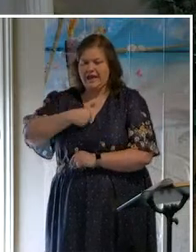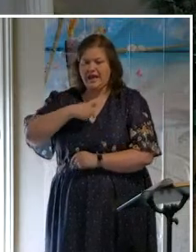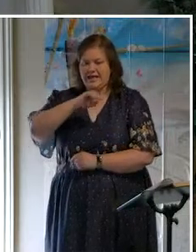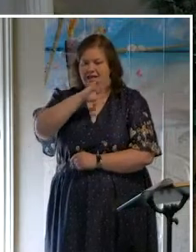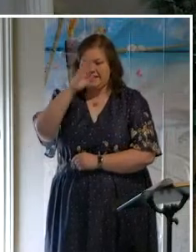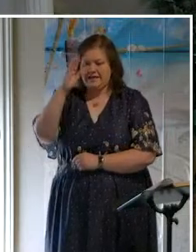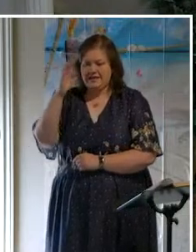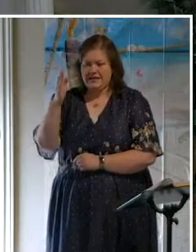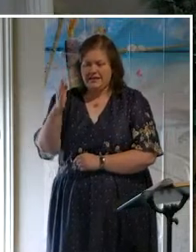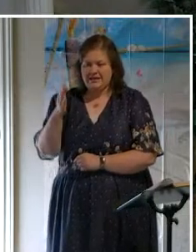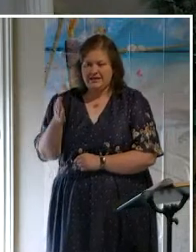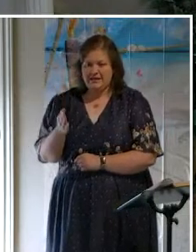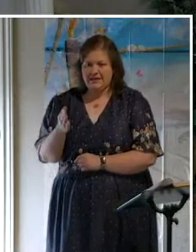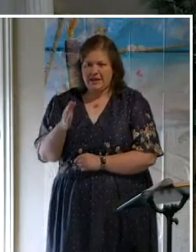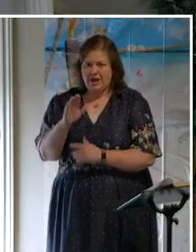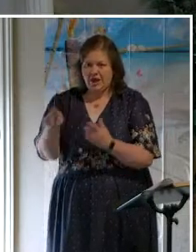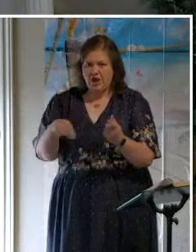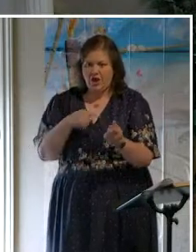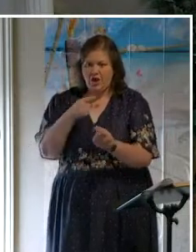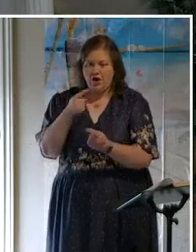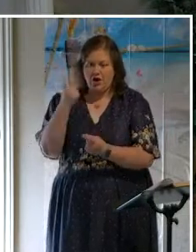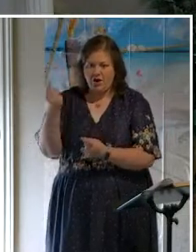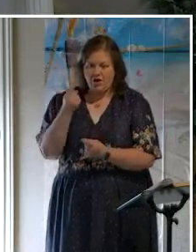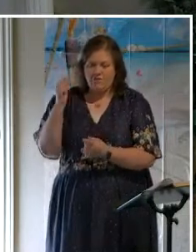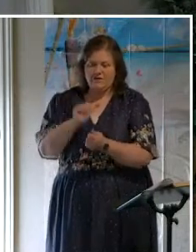Justify was always cleansed.